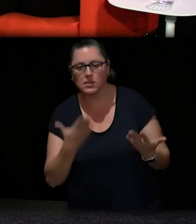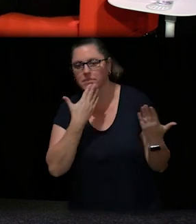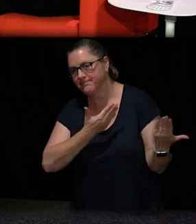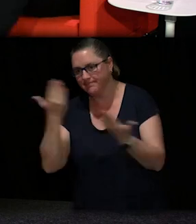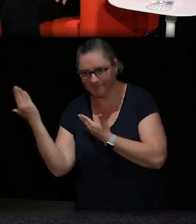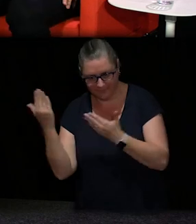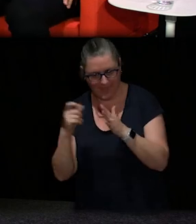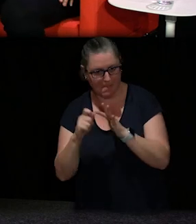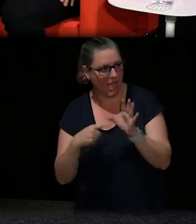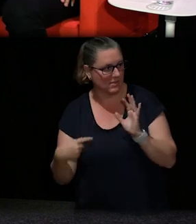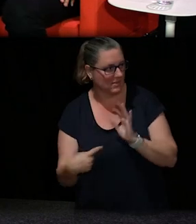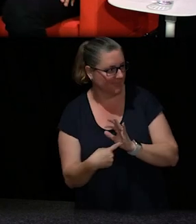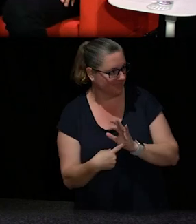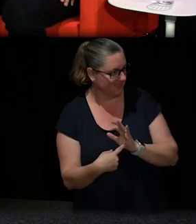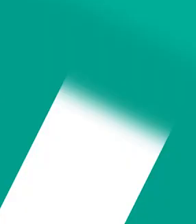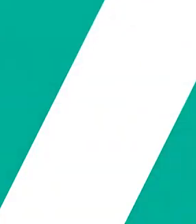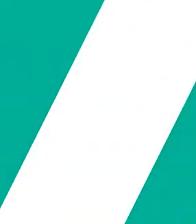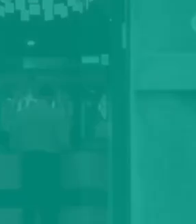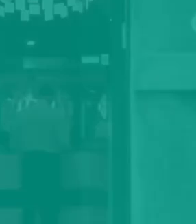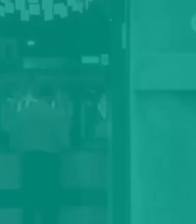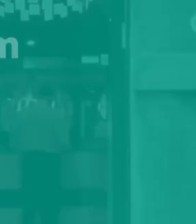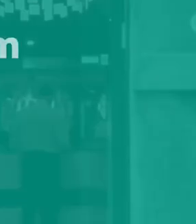you. Thank you.